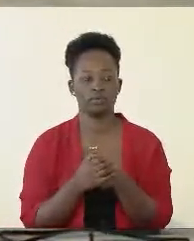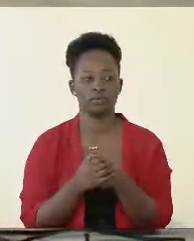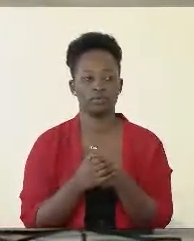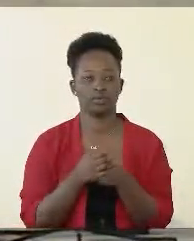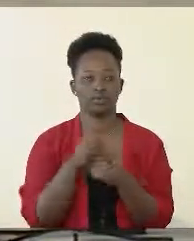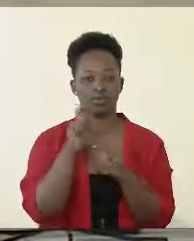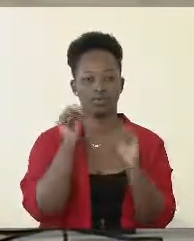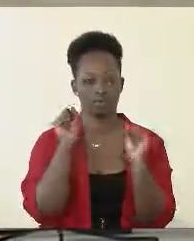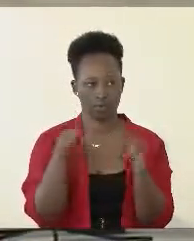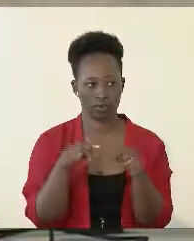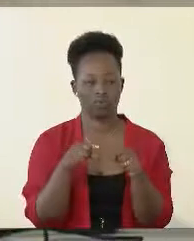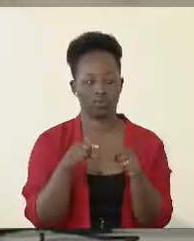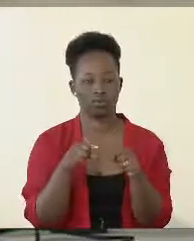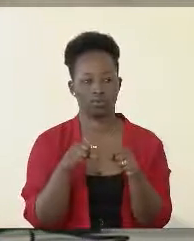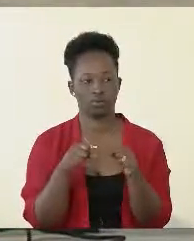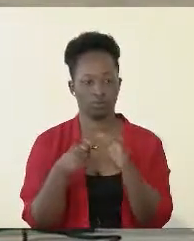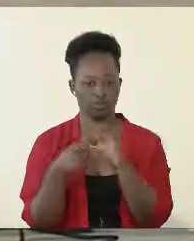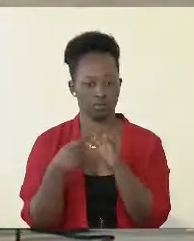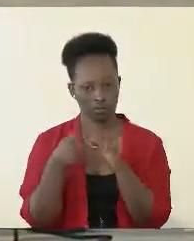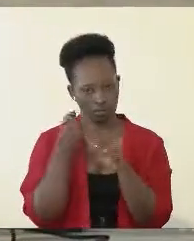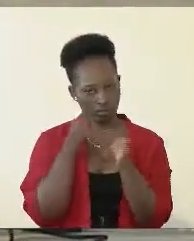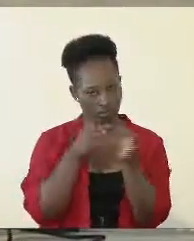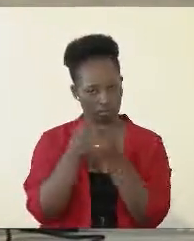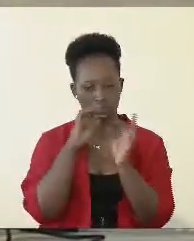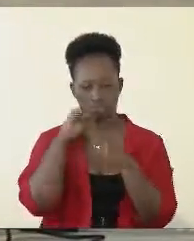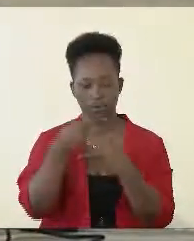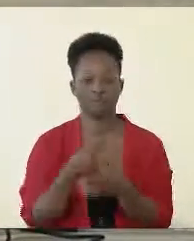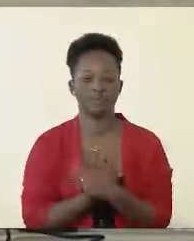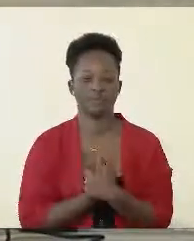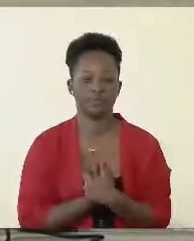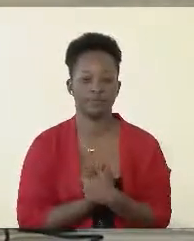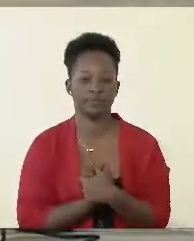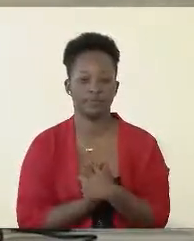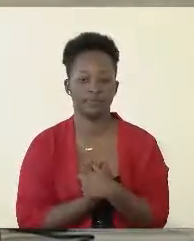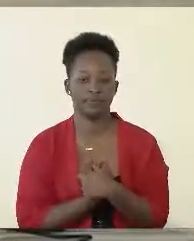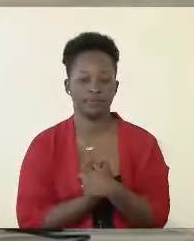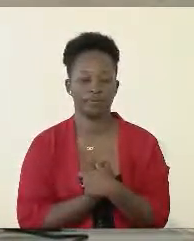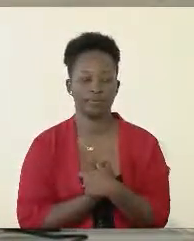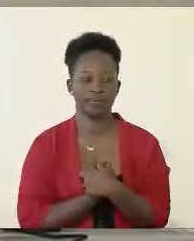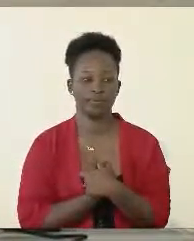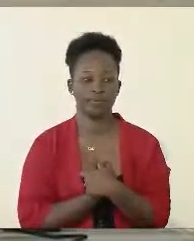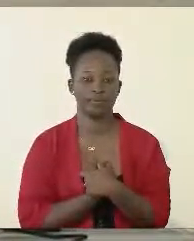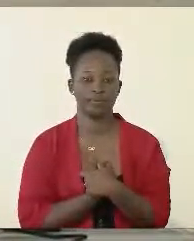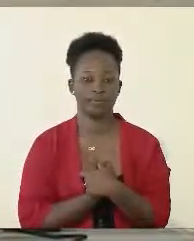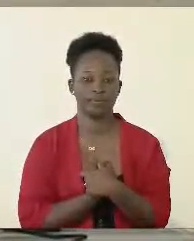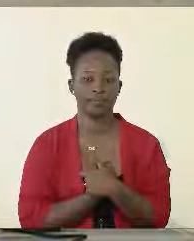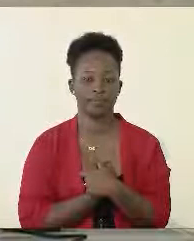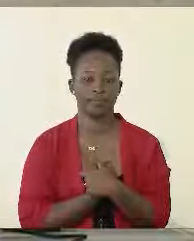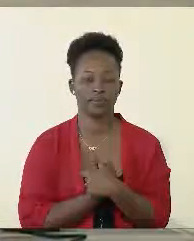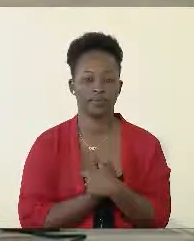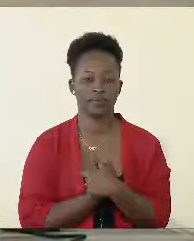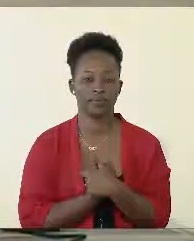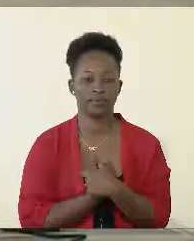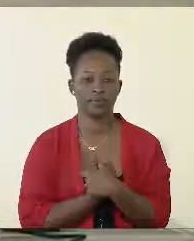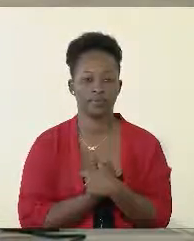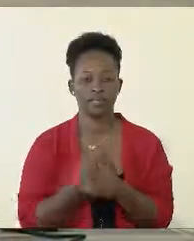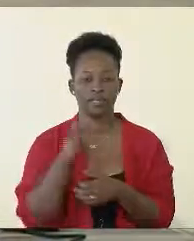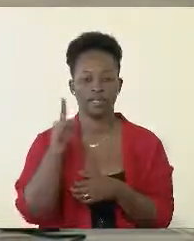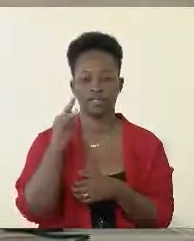should tackle this. We indicate that my supermarket is growing. So that is one of